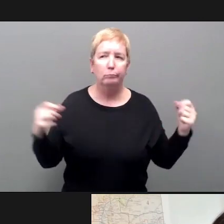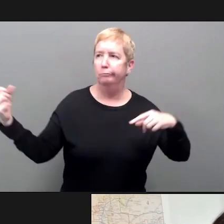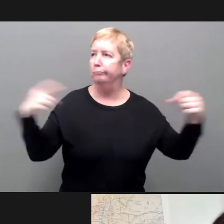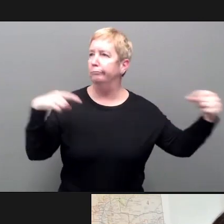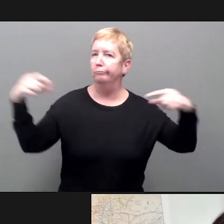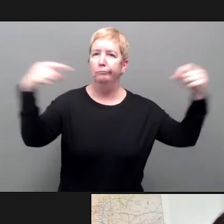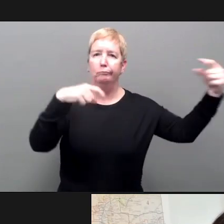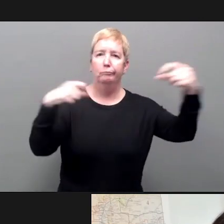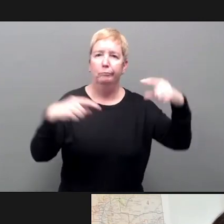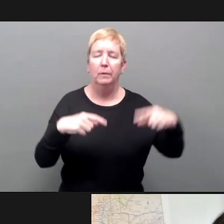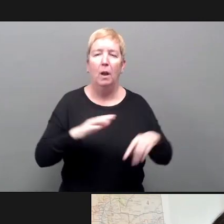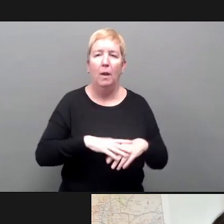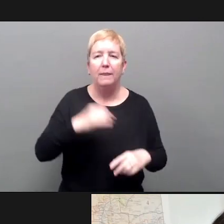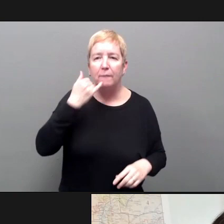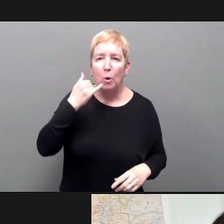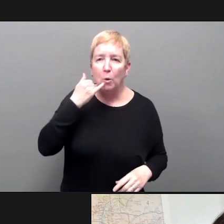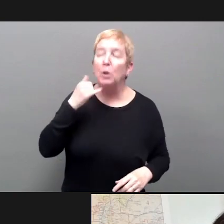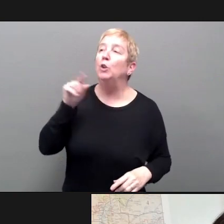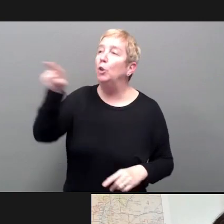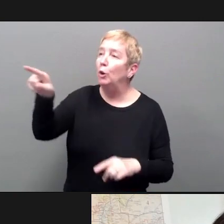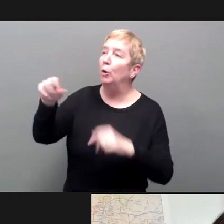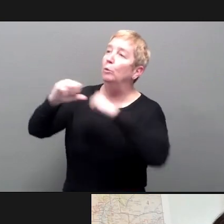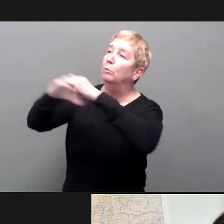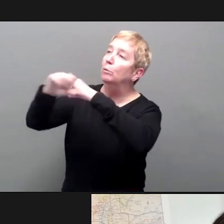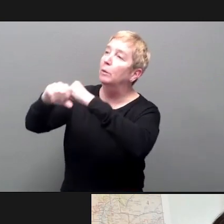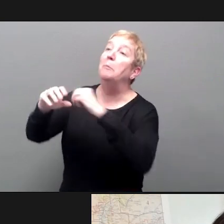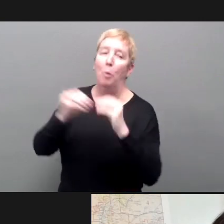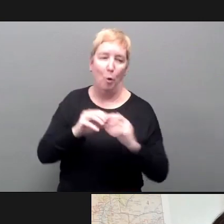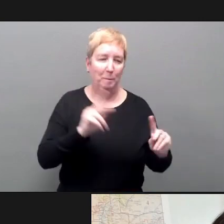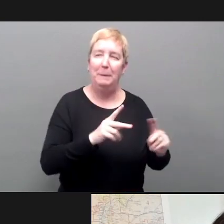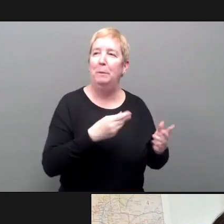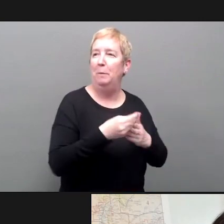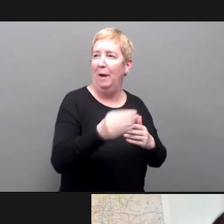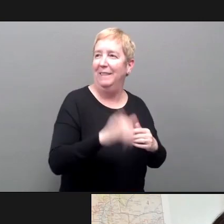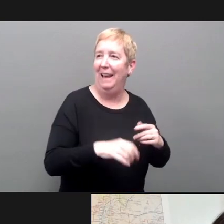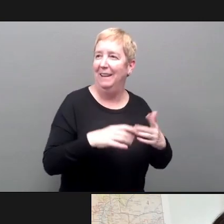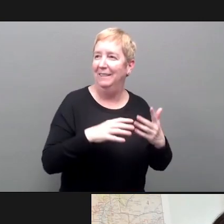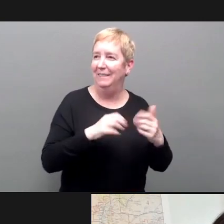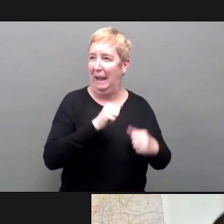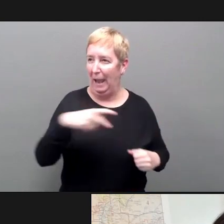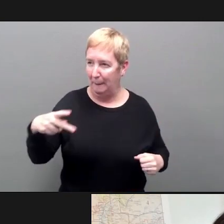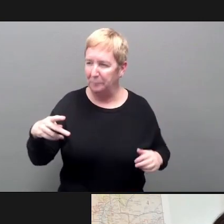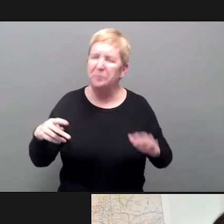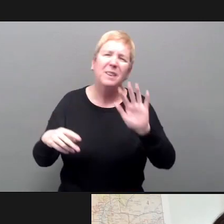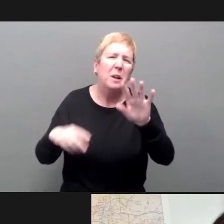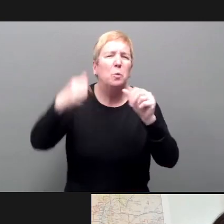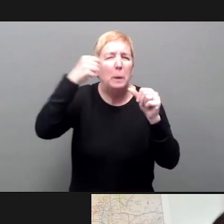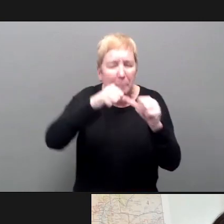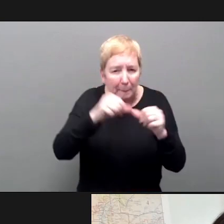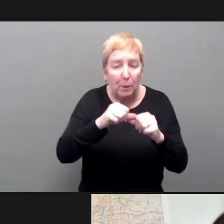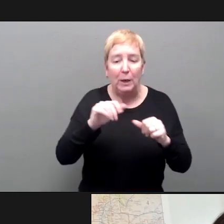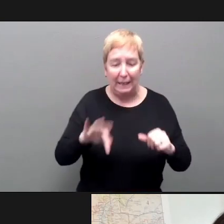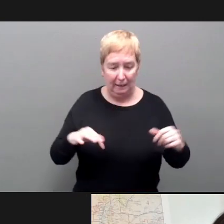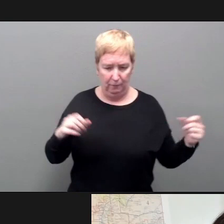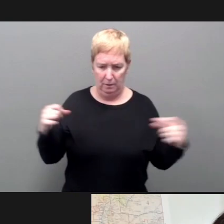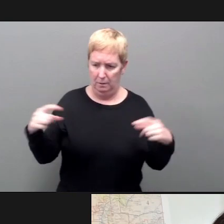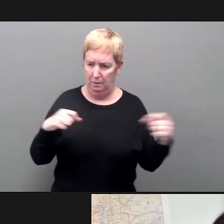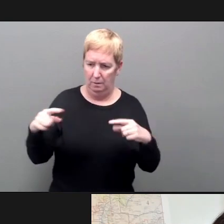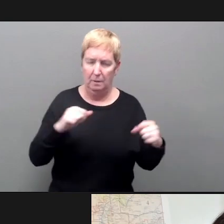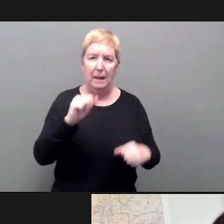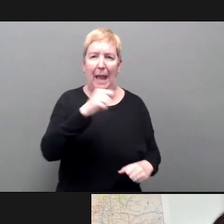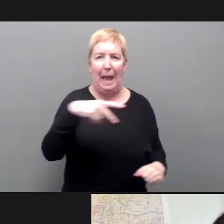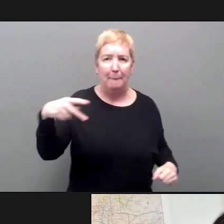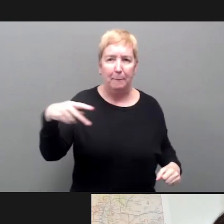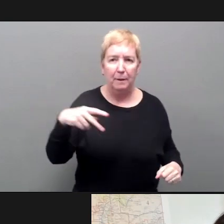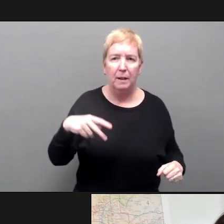I'm not, because other people's phones, and again, you don't know anything. It is, when you get notified, it just says you've had